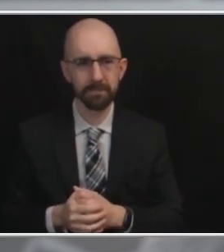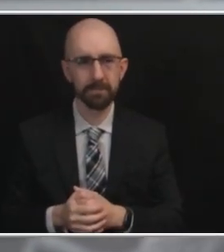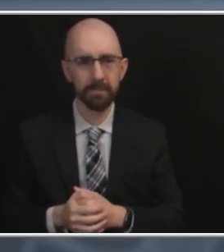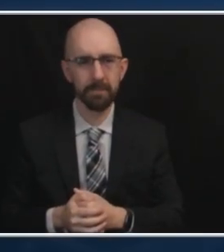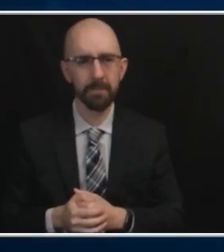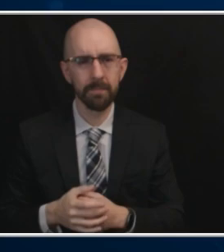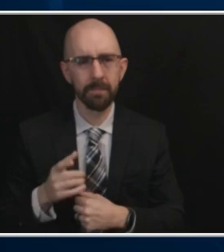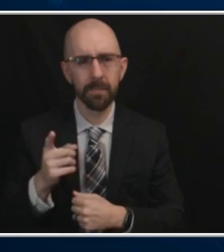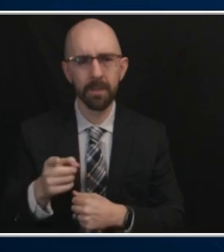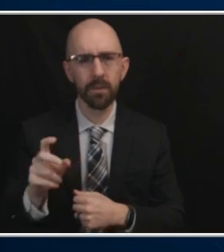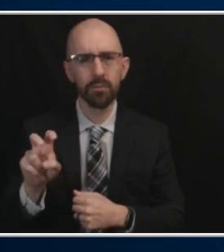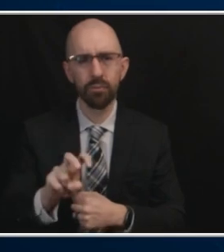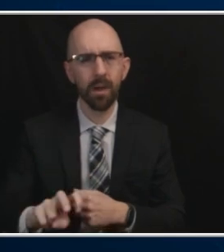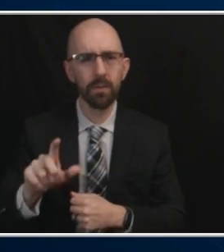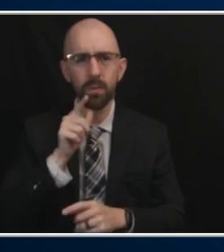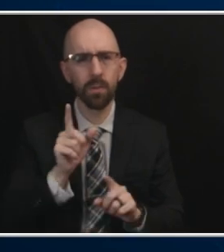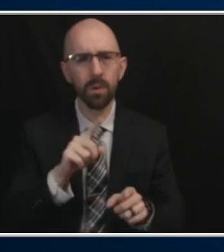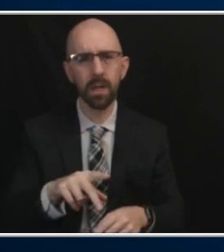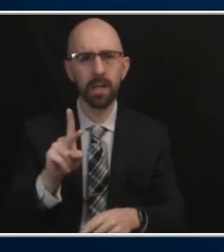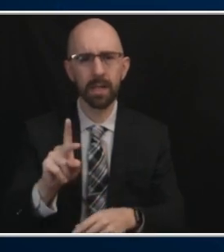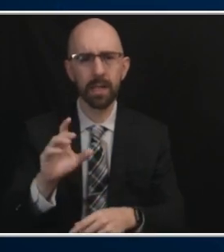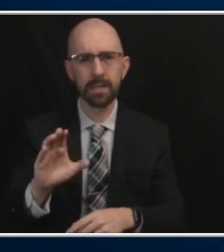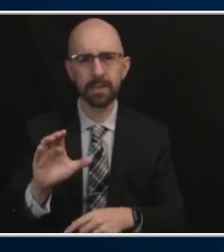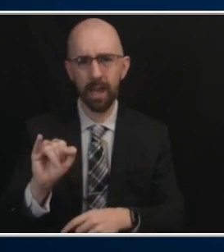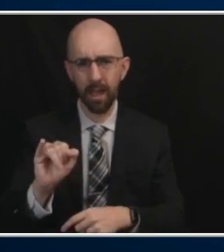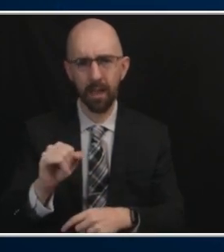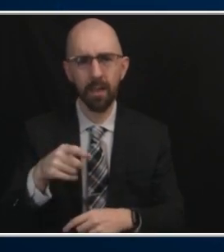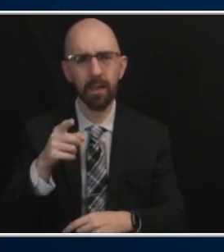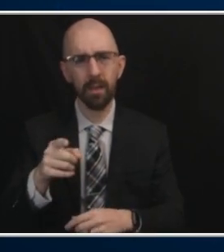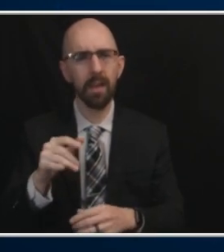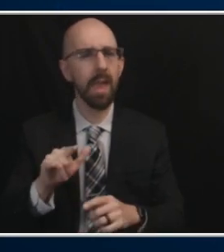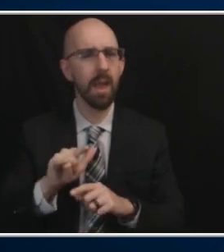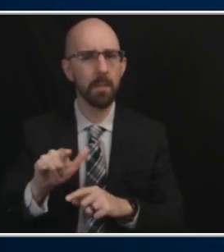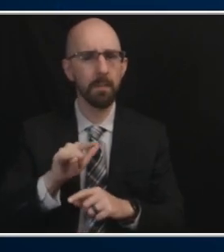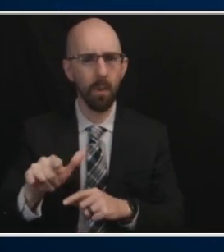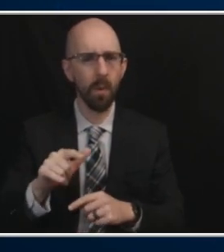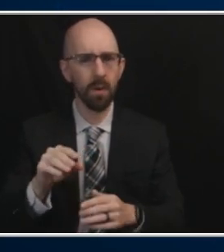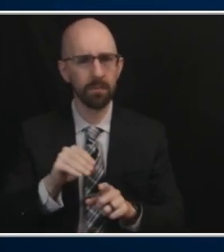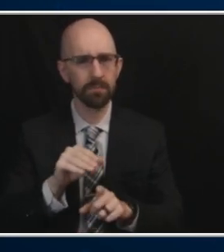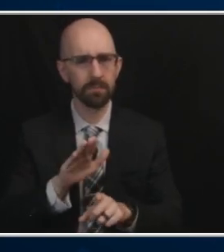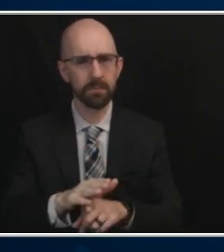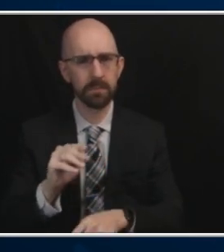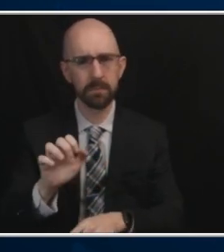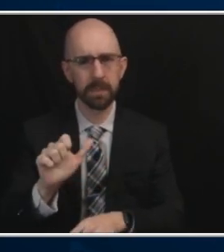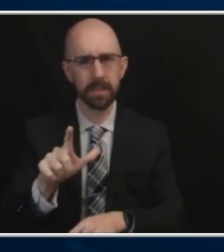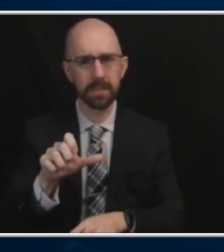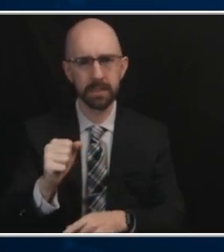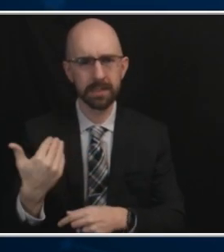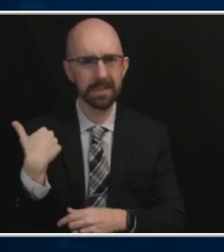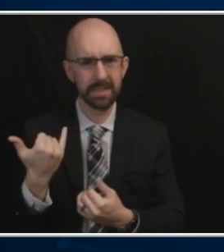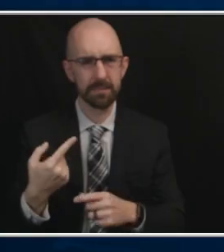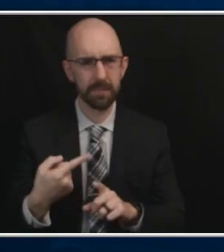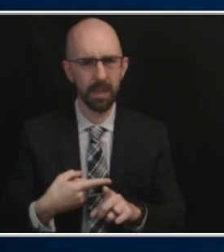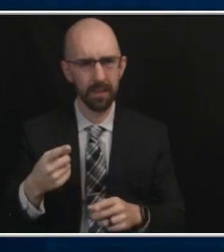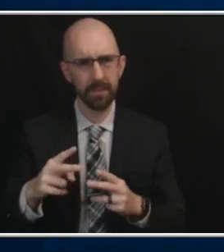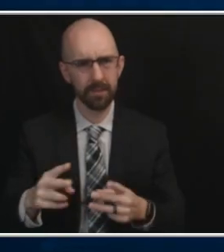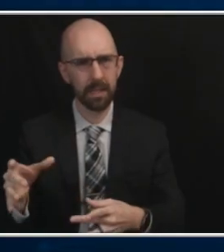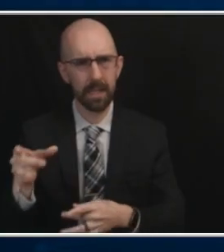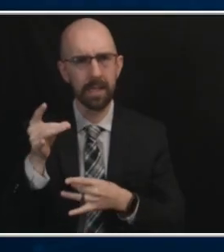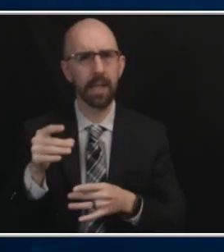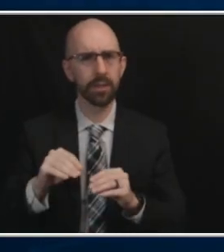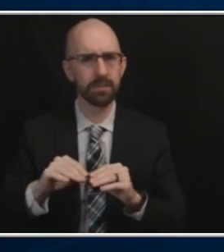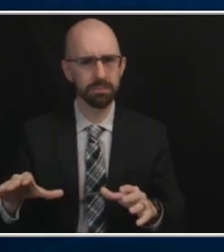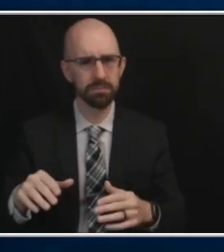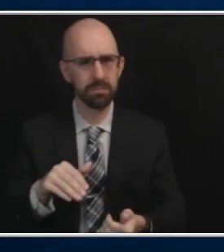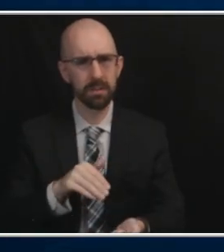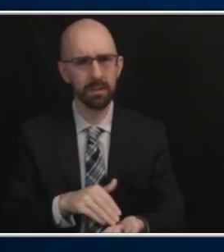Travelers who were at Kansas City International Airport were potentially exposed to measles earlier this month. Measles is highly contagious. Doc Hawk, what